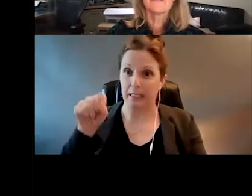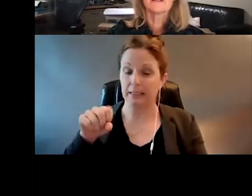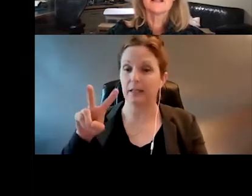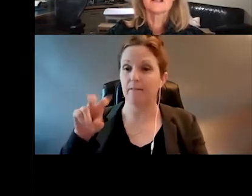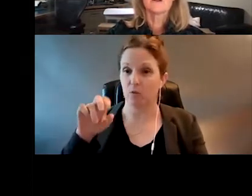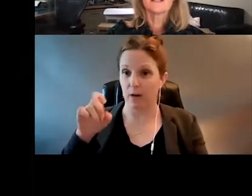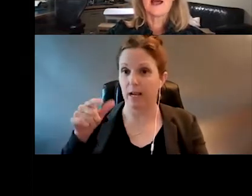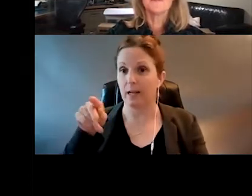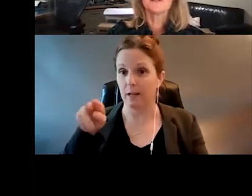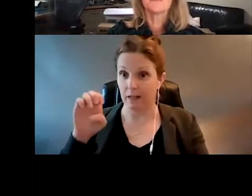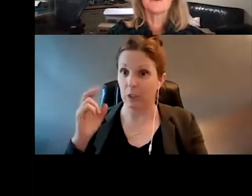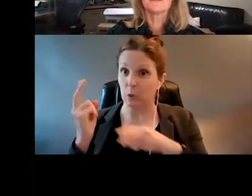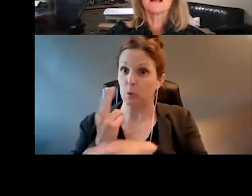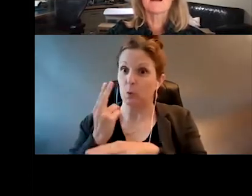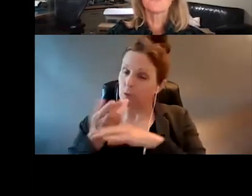And so